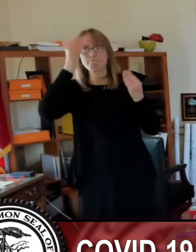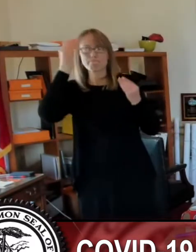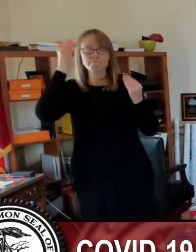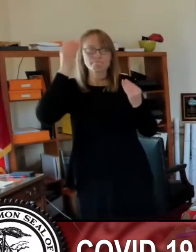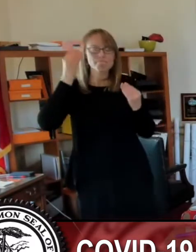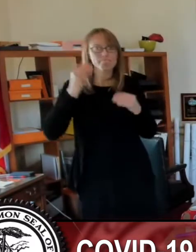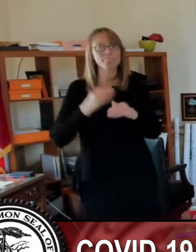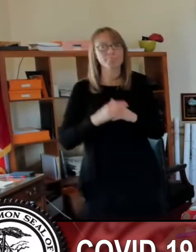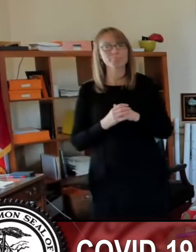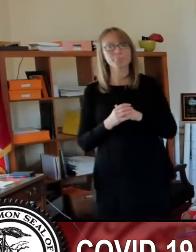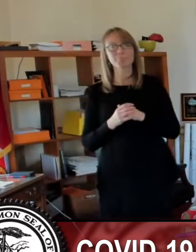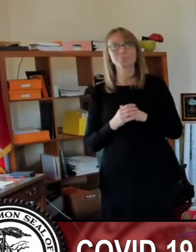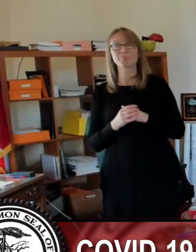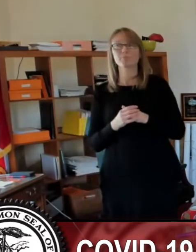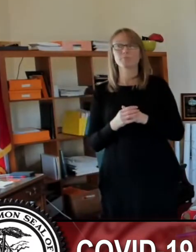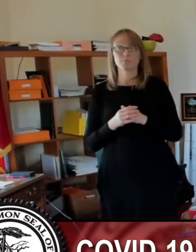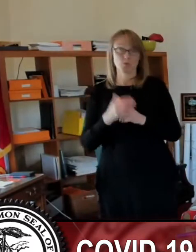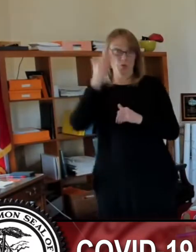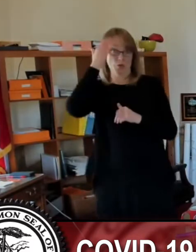media, and